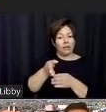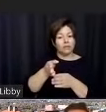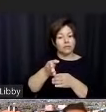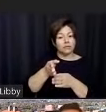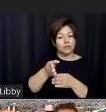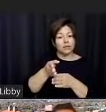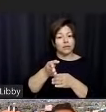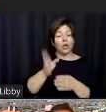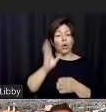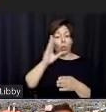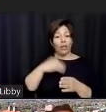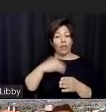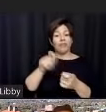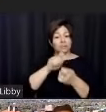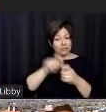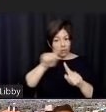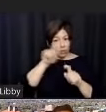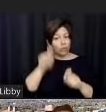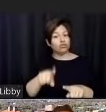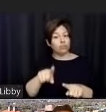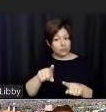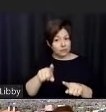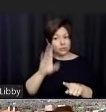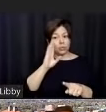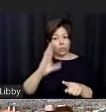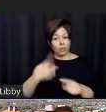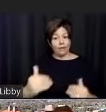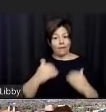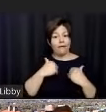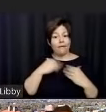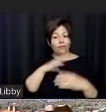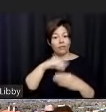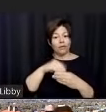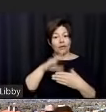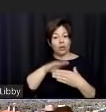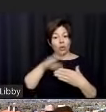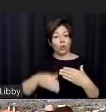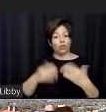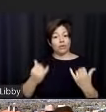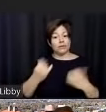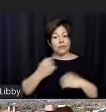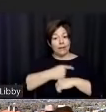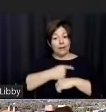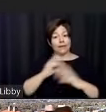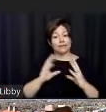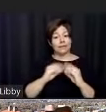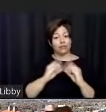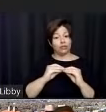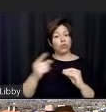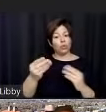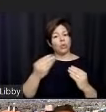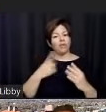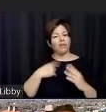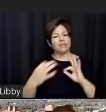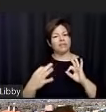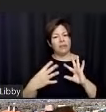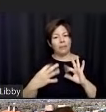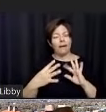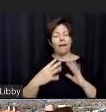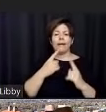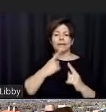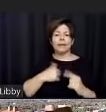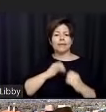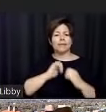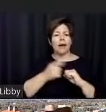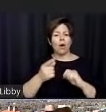will be specific questions in the conclusion of today's session for you to give us that feedback and tell us how we can support